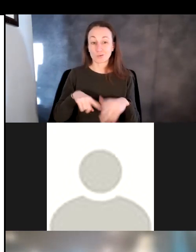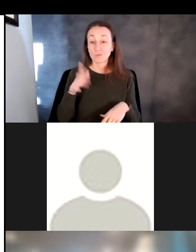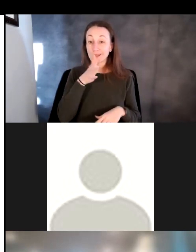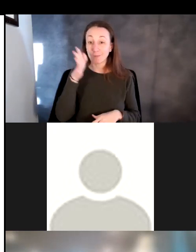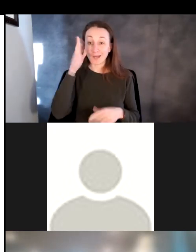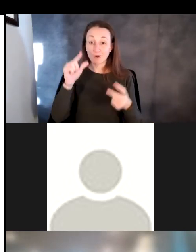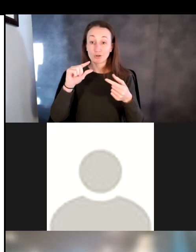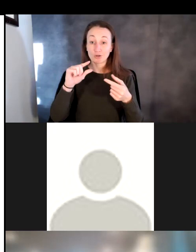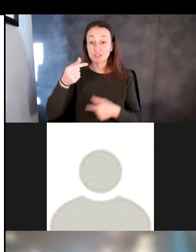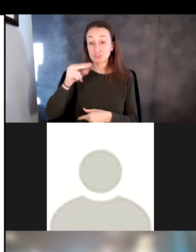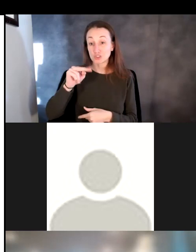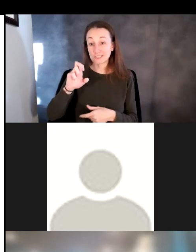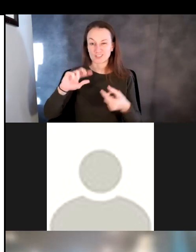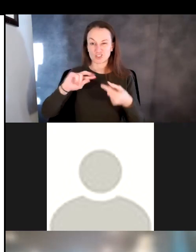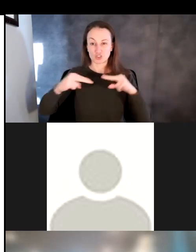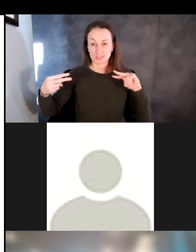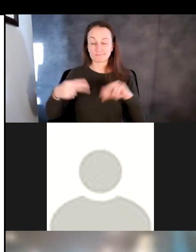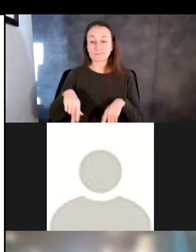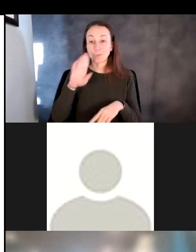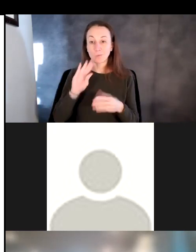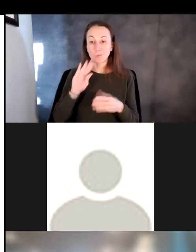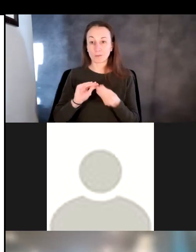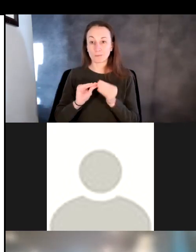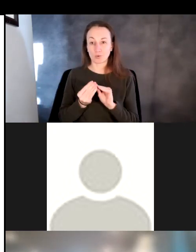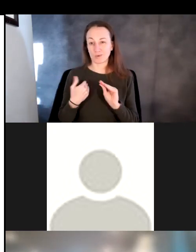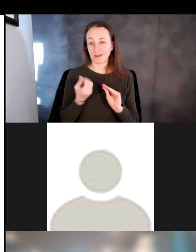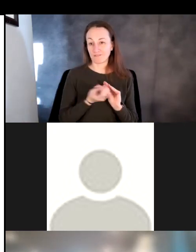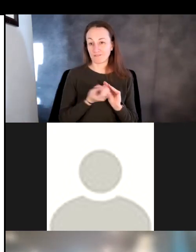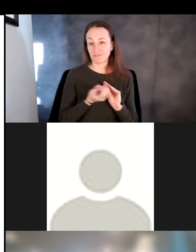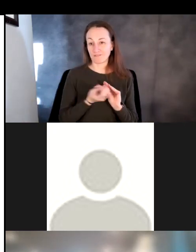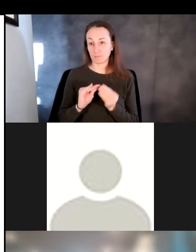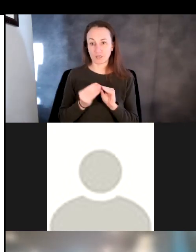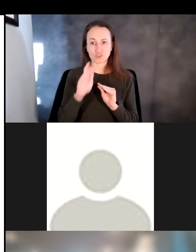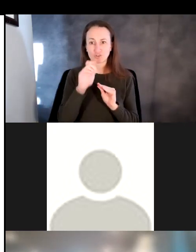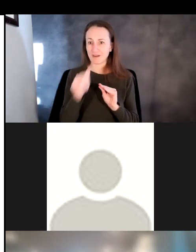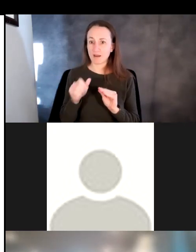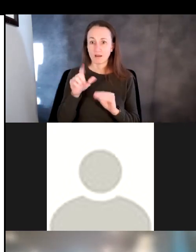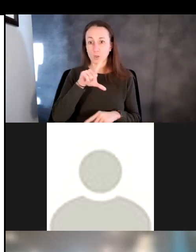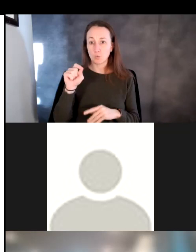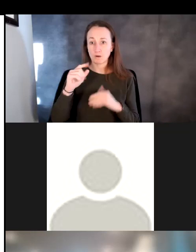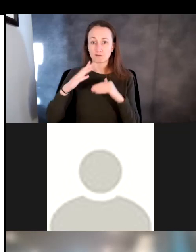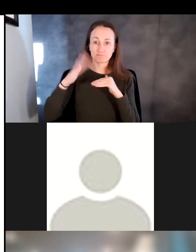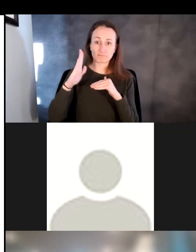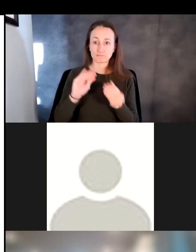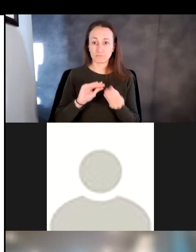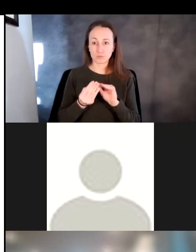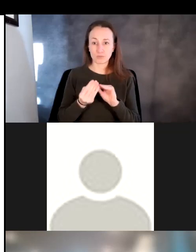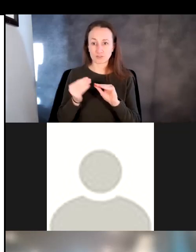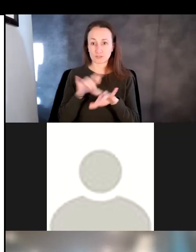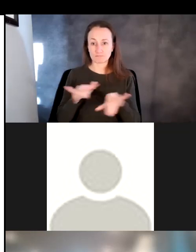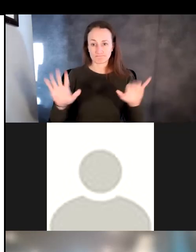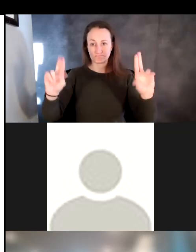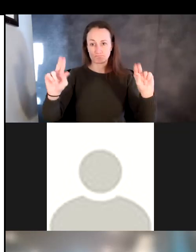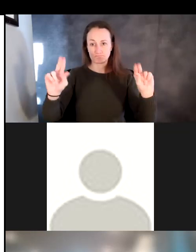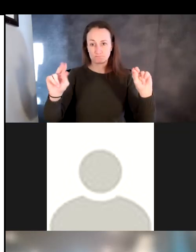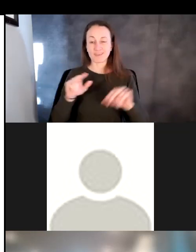over here. We're going to mutate, but we're only going to do a few mutations. We're not going to be making 20 plus mutations at once typically, and that's